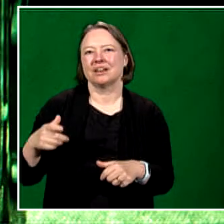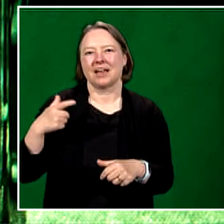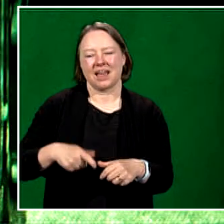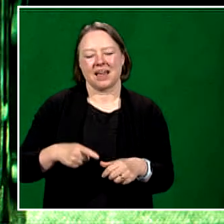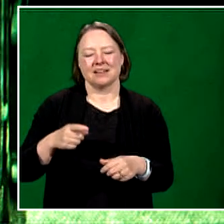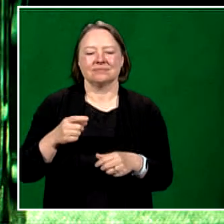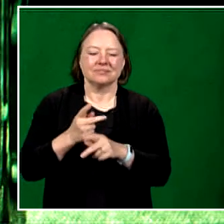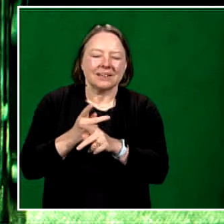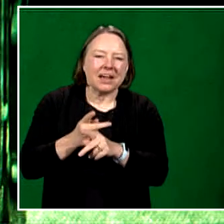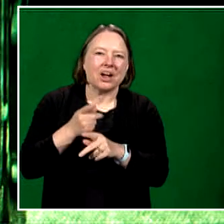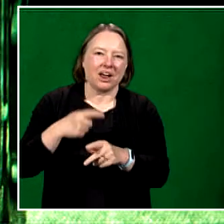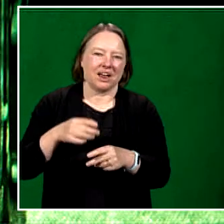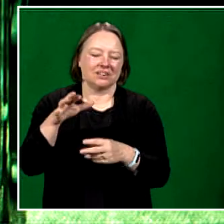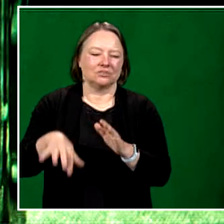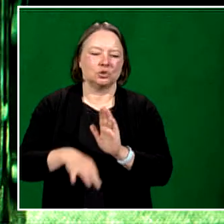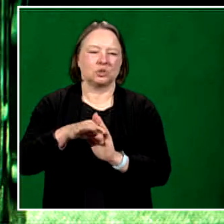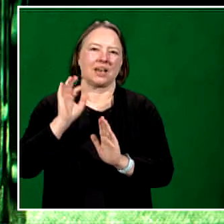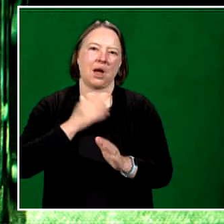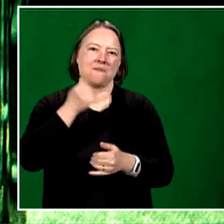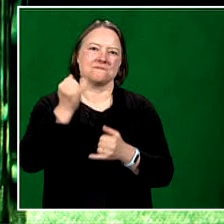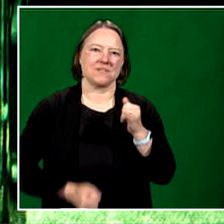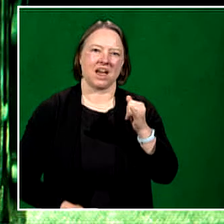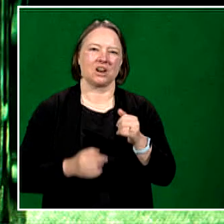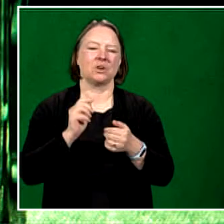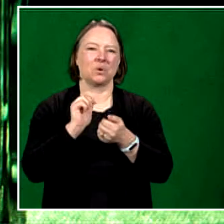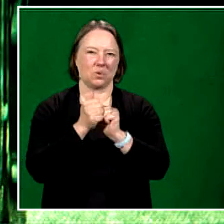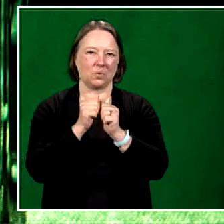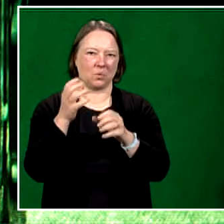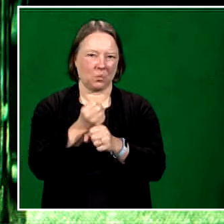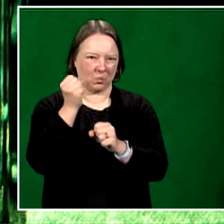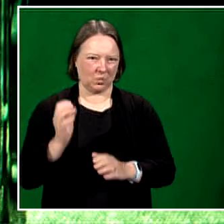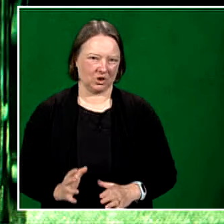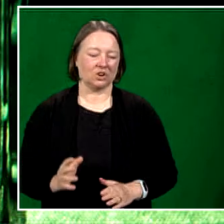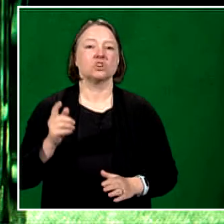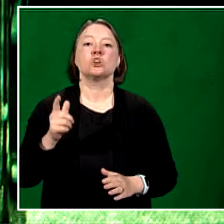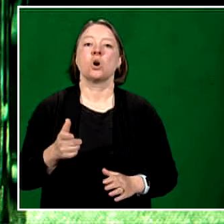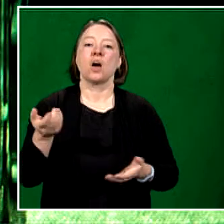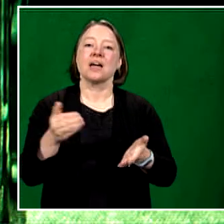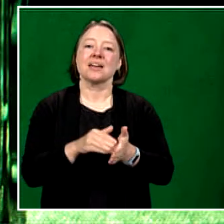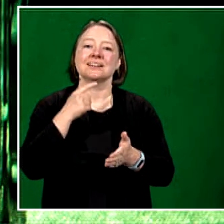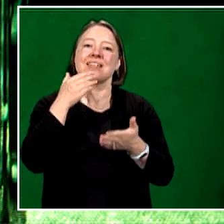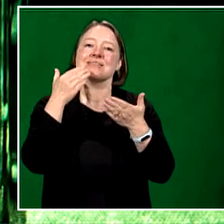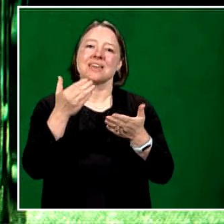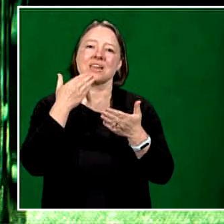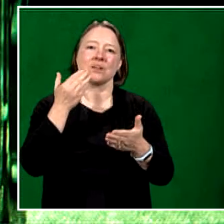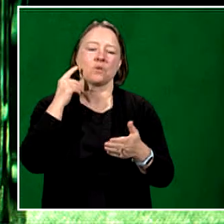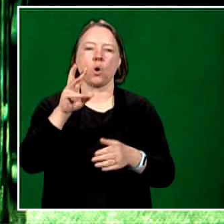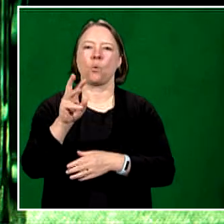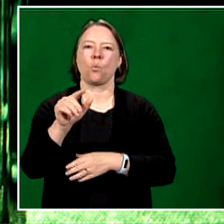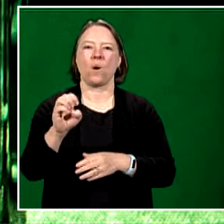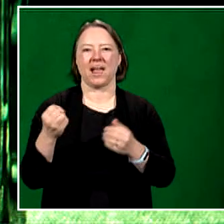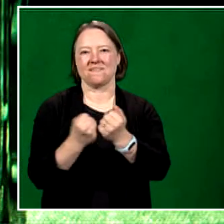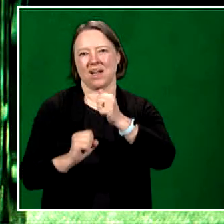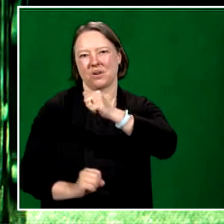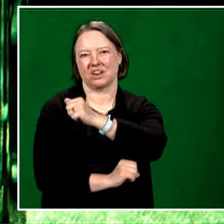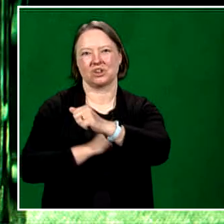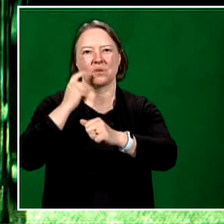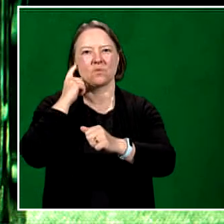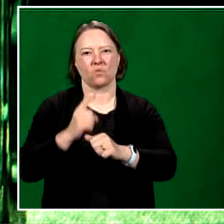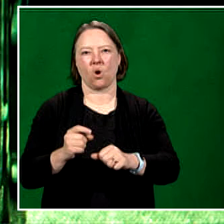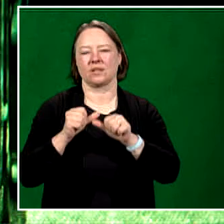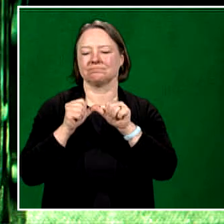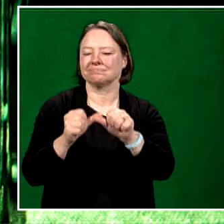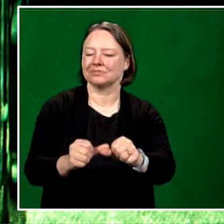our finalists and winners. And we would like to dedicate, once again, say thank you to the Wege Foundation for their